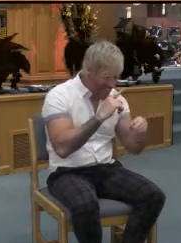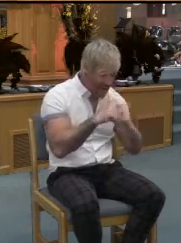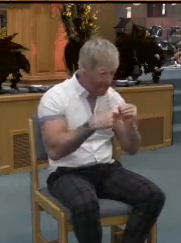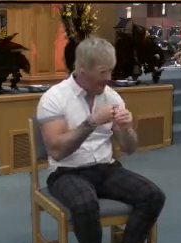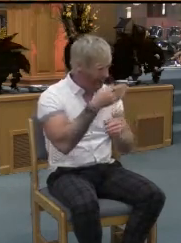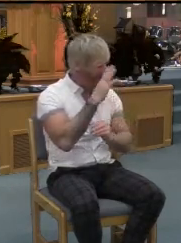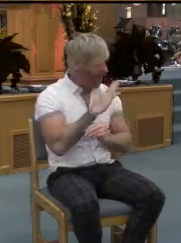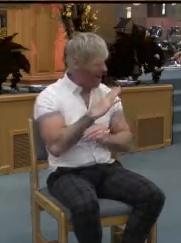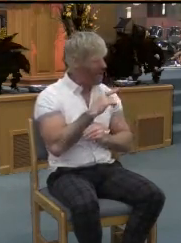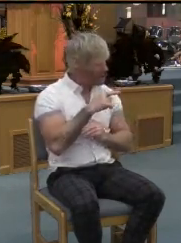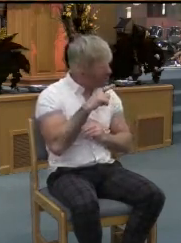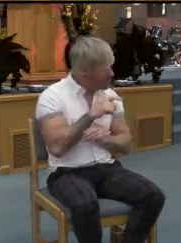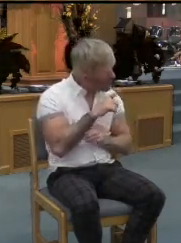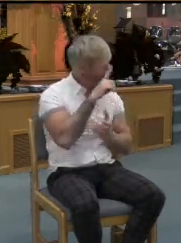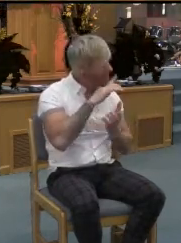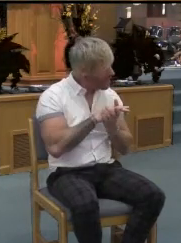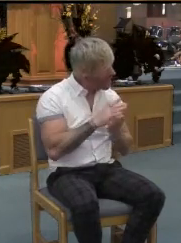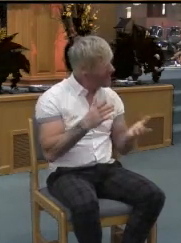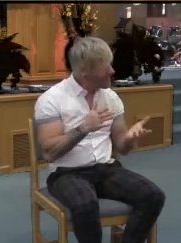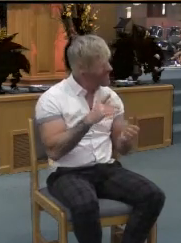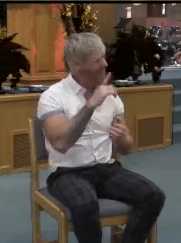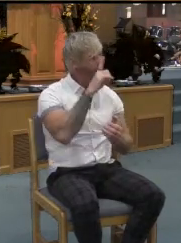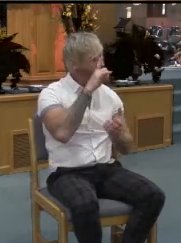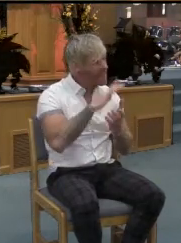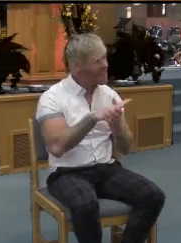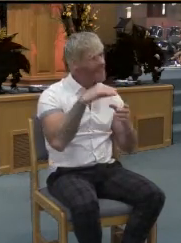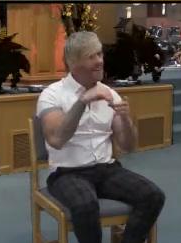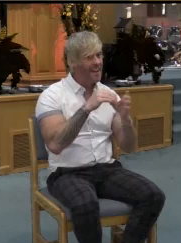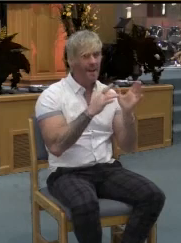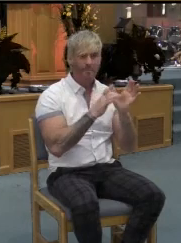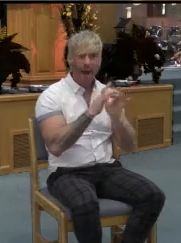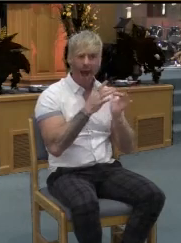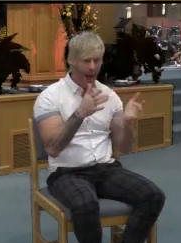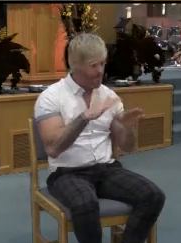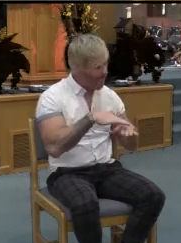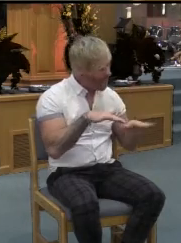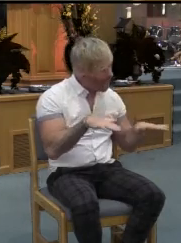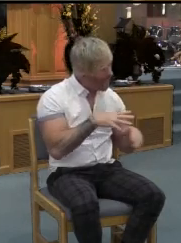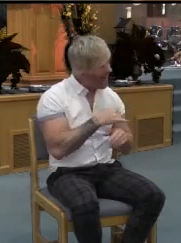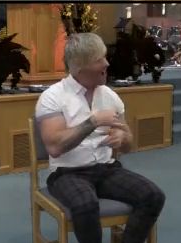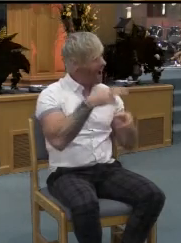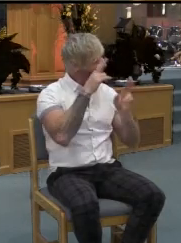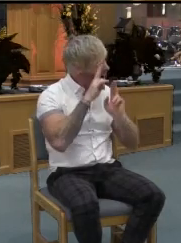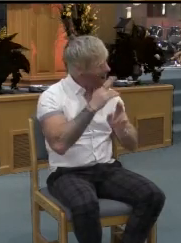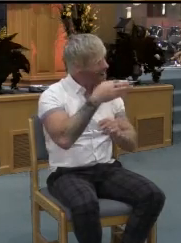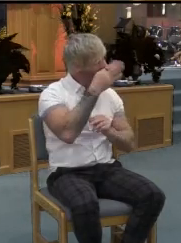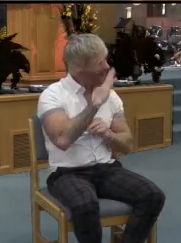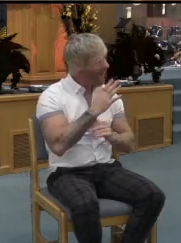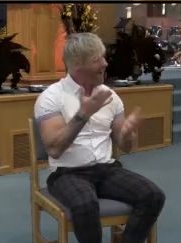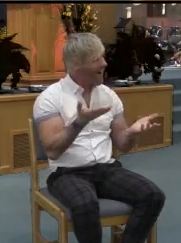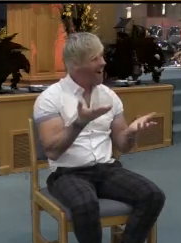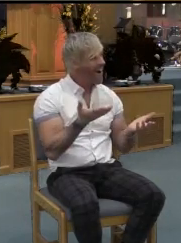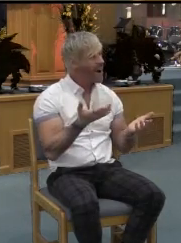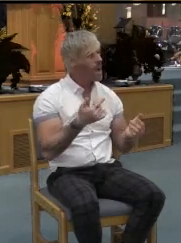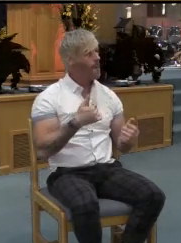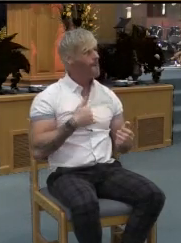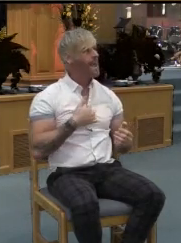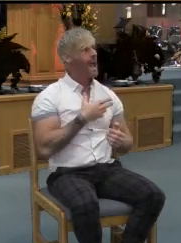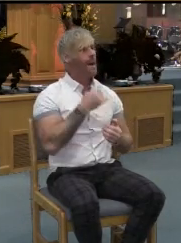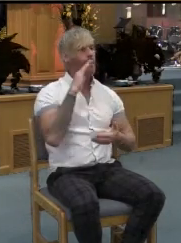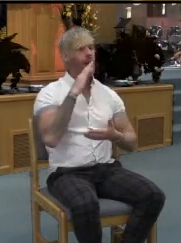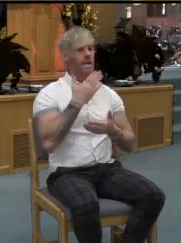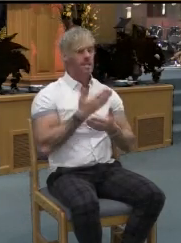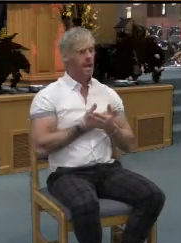over there teaching them to believe in the Bible and to honor God. Here was the conclusion Joseph and I reached yesterday.